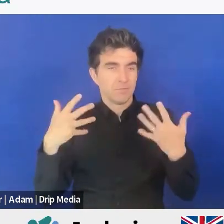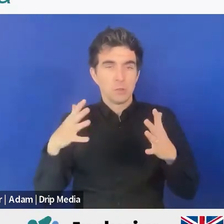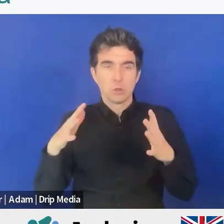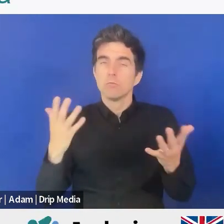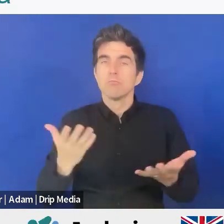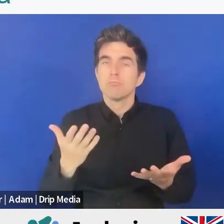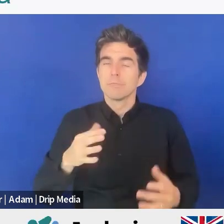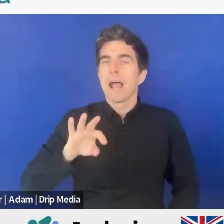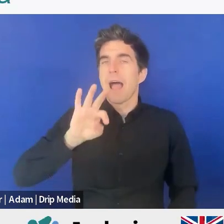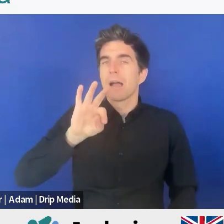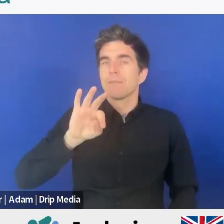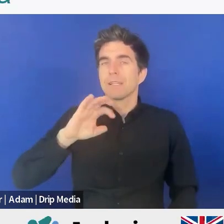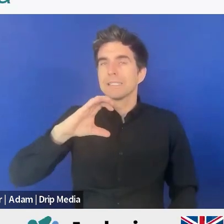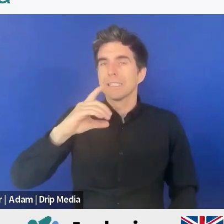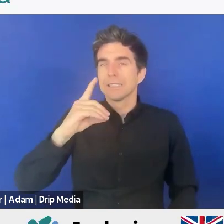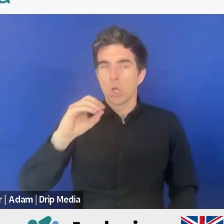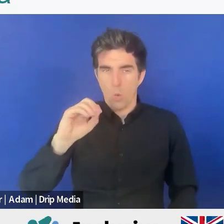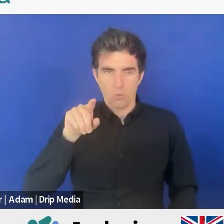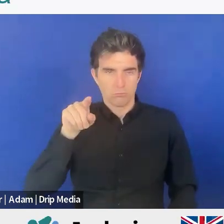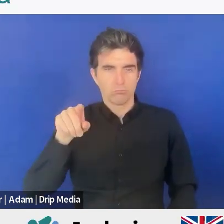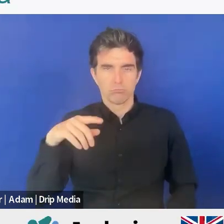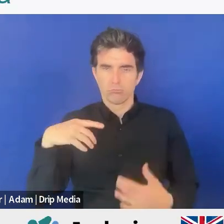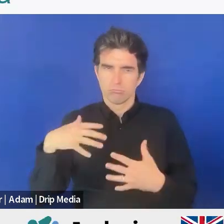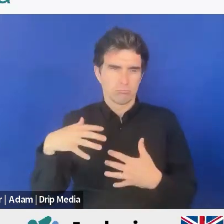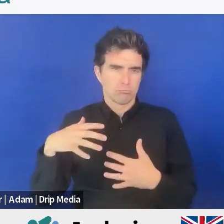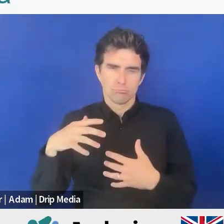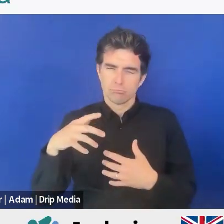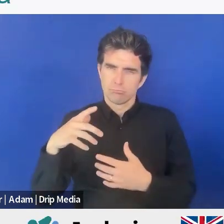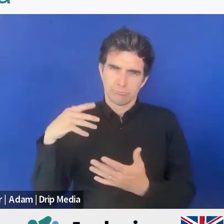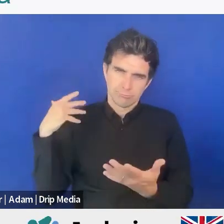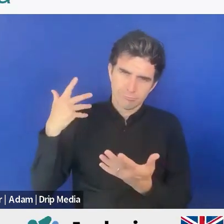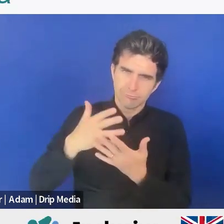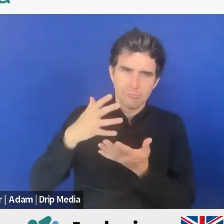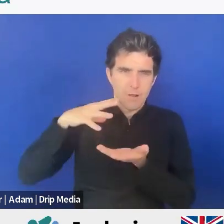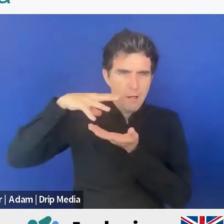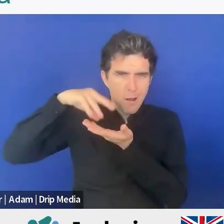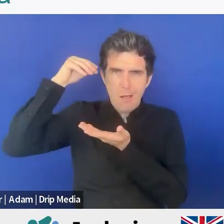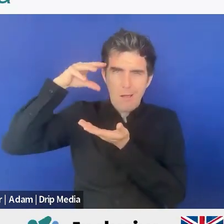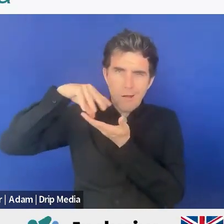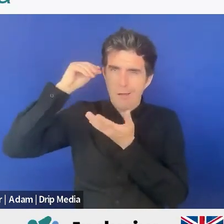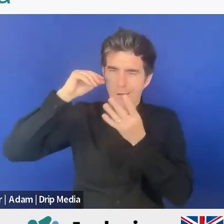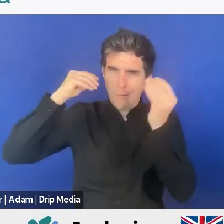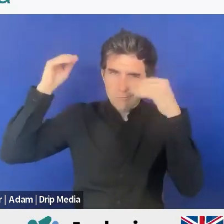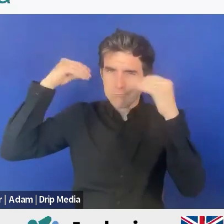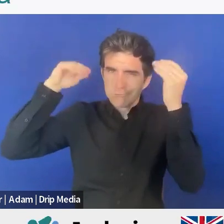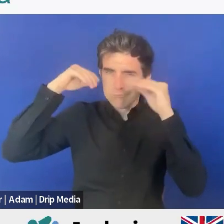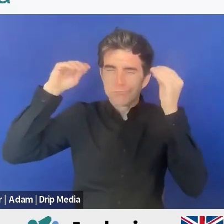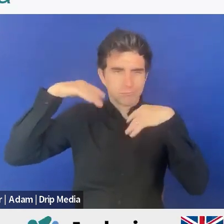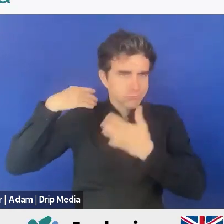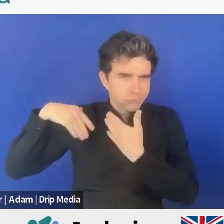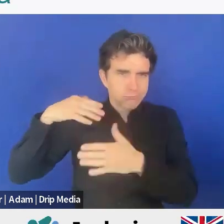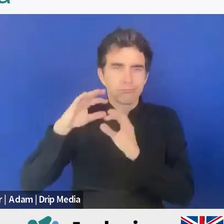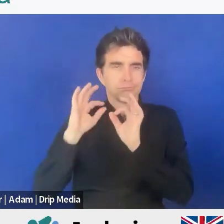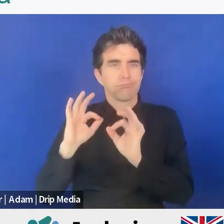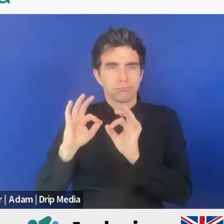been a tremendous amount of learning, both from obviously the work that was commissioned through Inclusive Futures, but also a